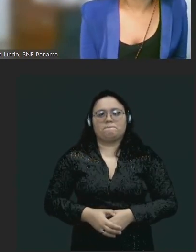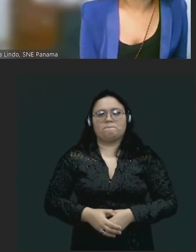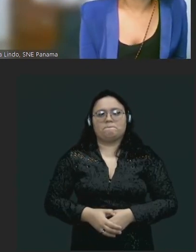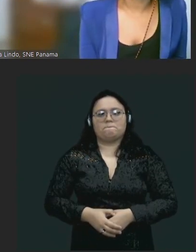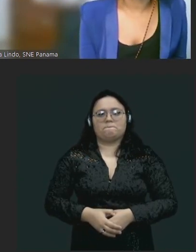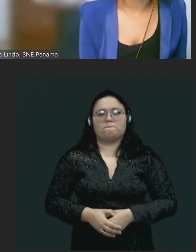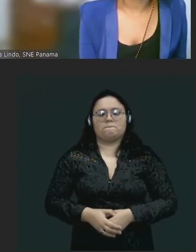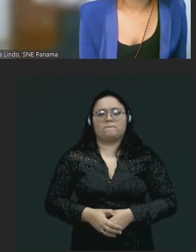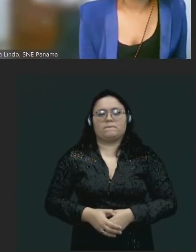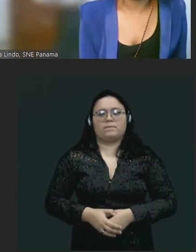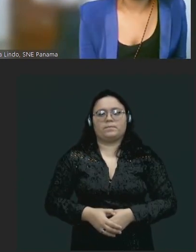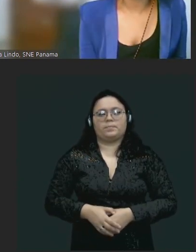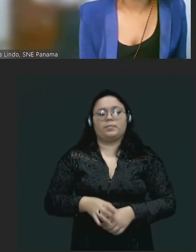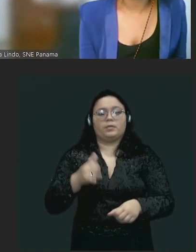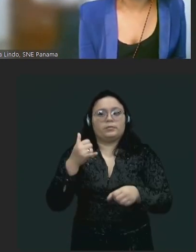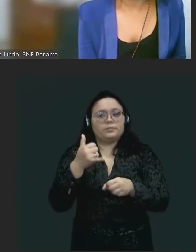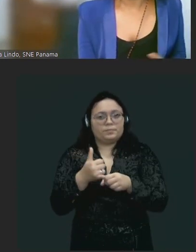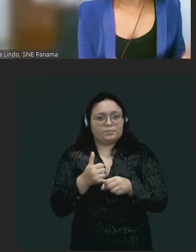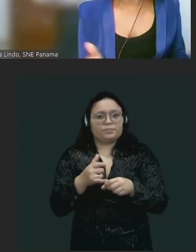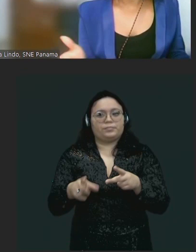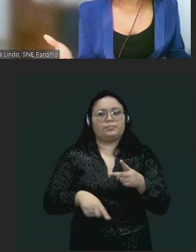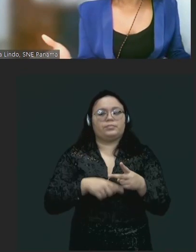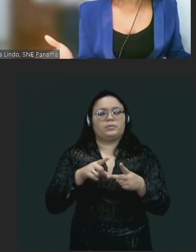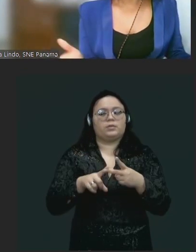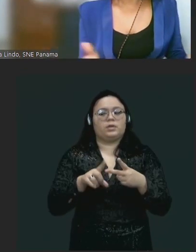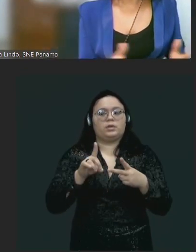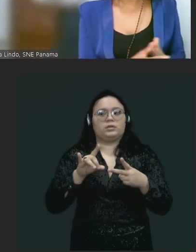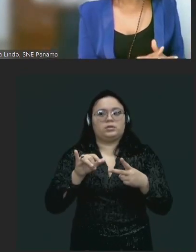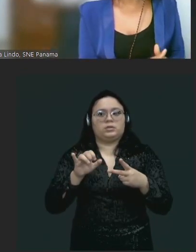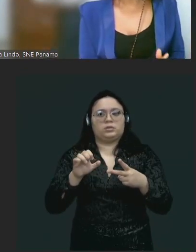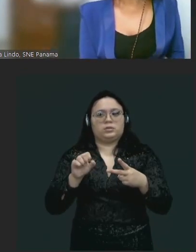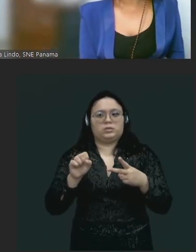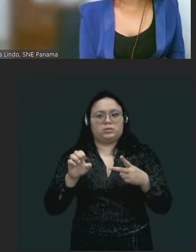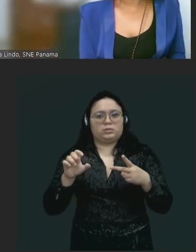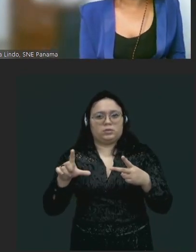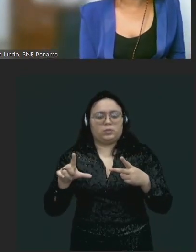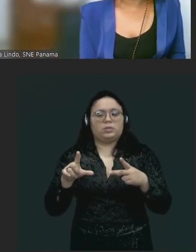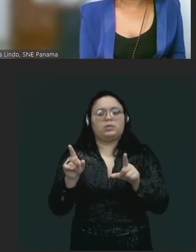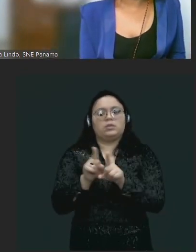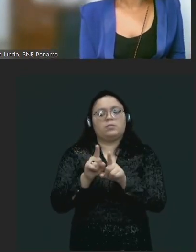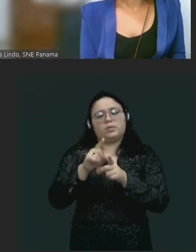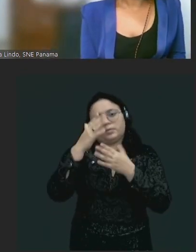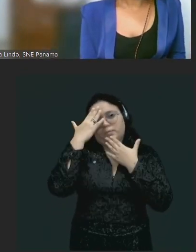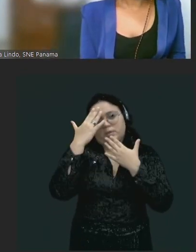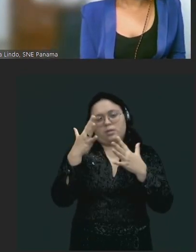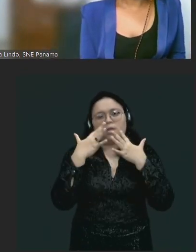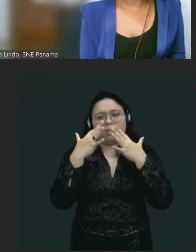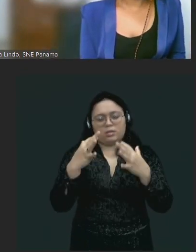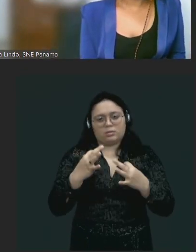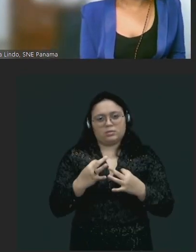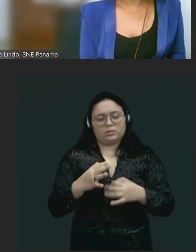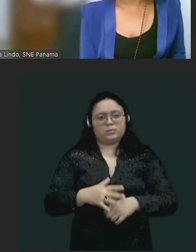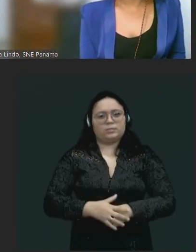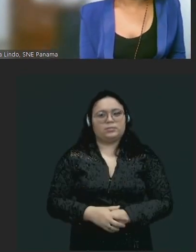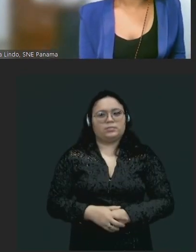gasoline and diesel to shift to the production of green hydrogen. And thank you very much.